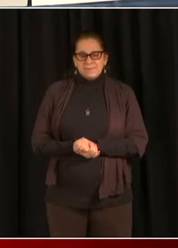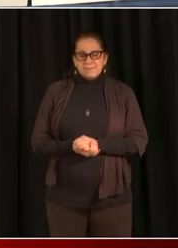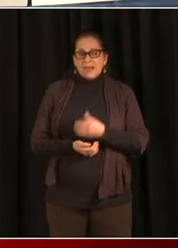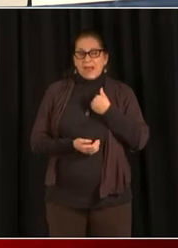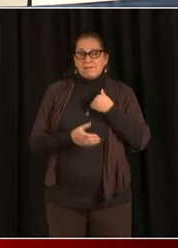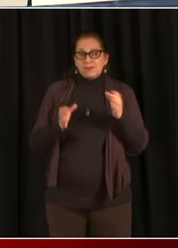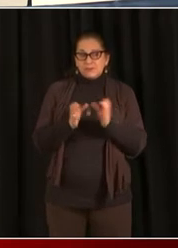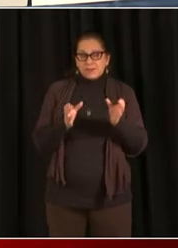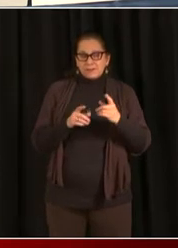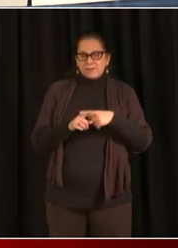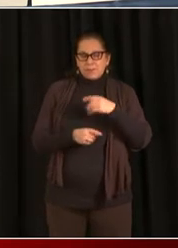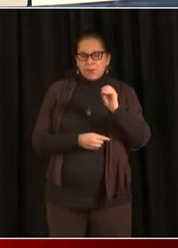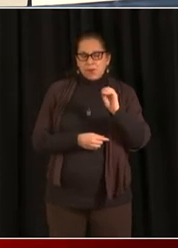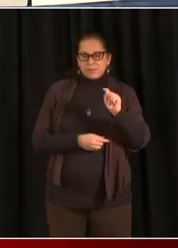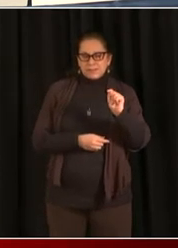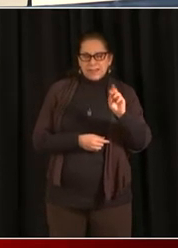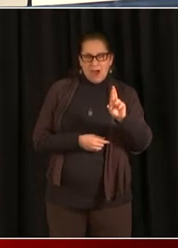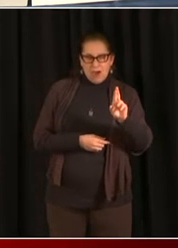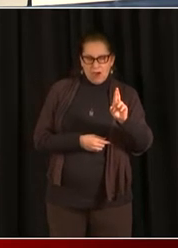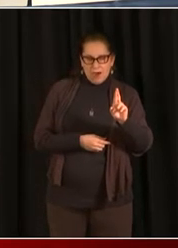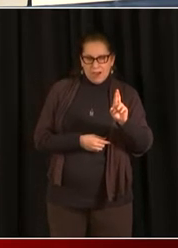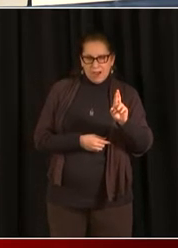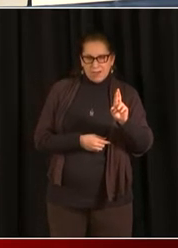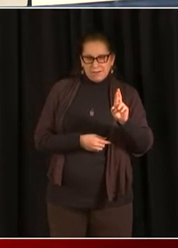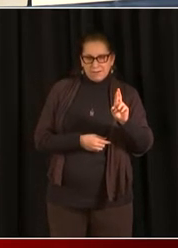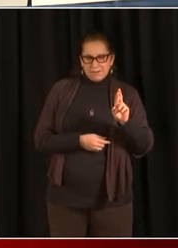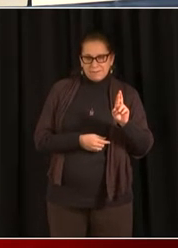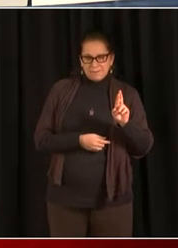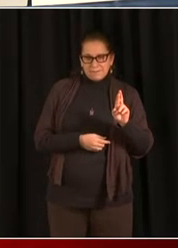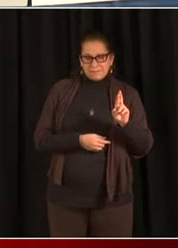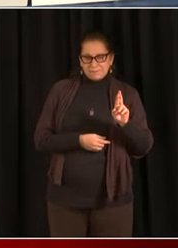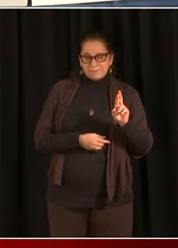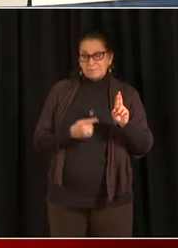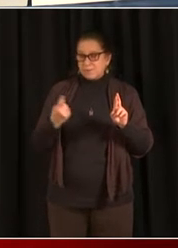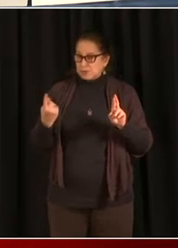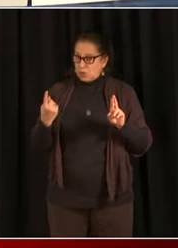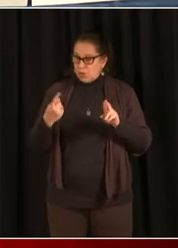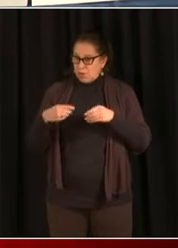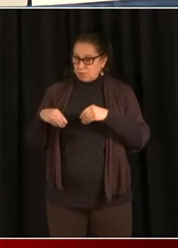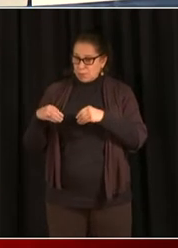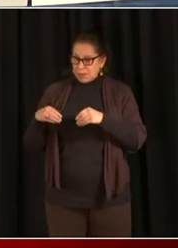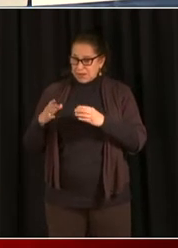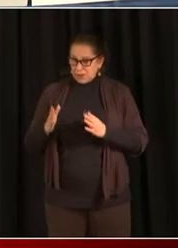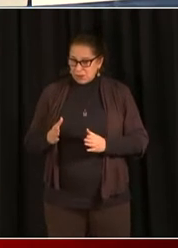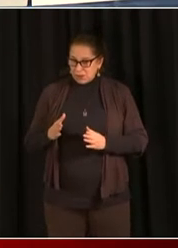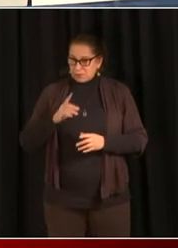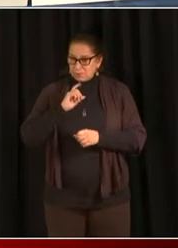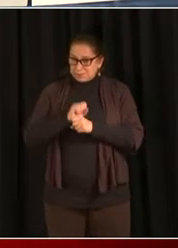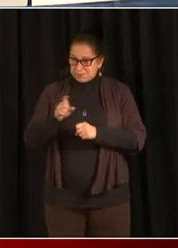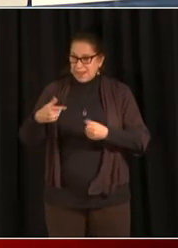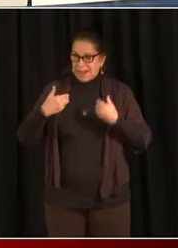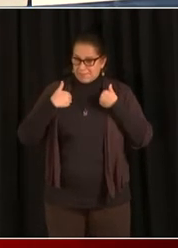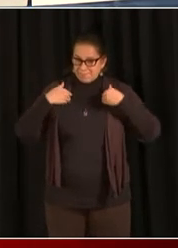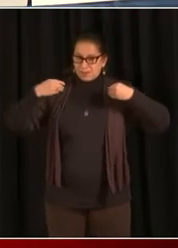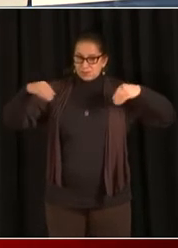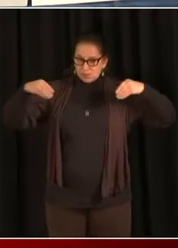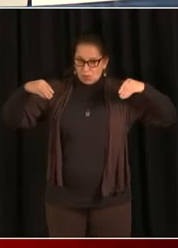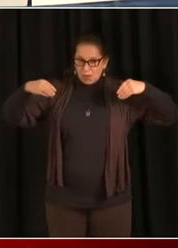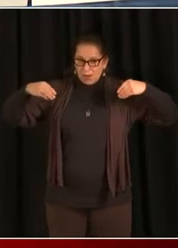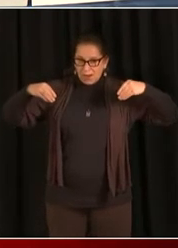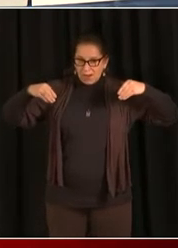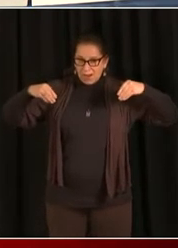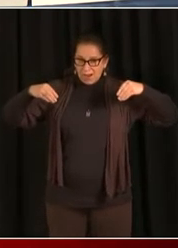then again, like I said, sole proprietors. They are eligible if you have a storefront and you are a DC